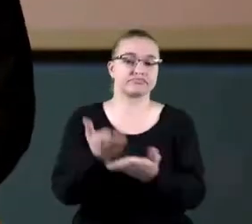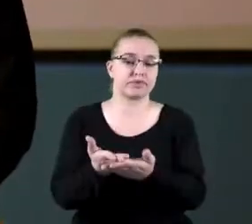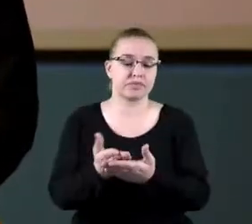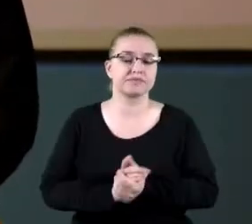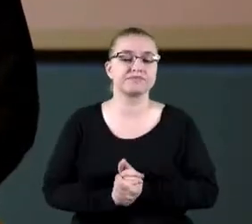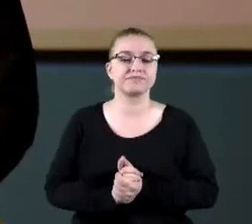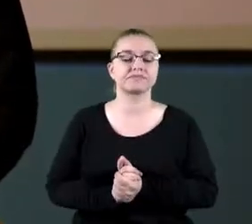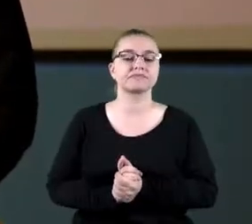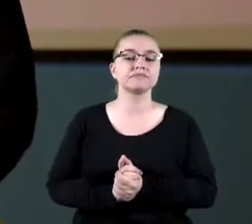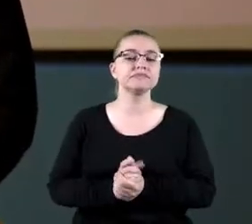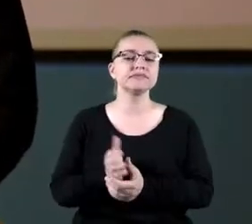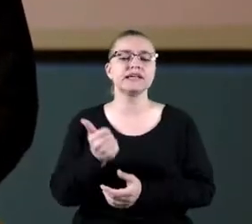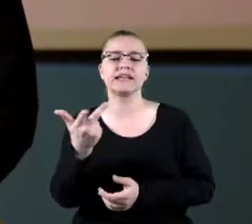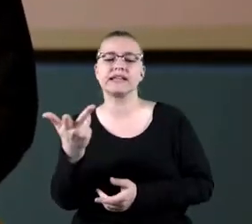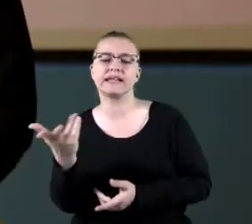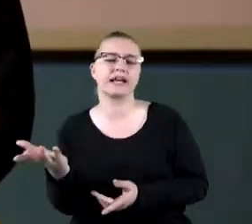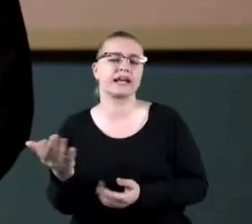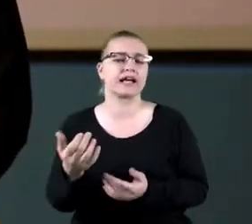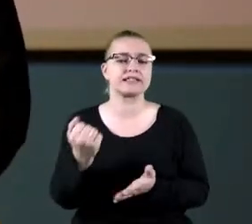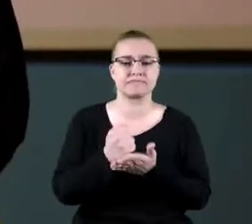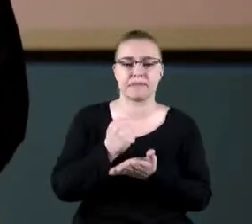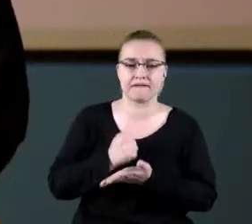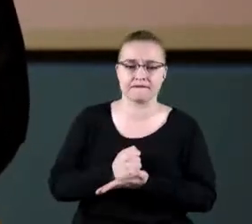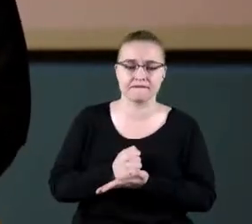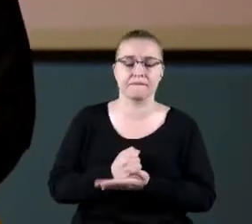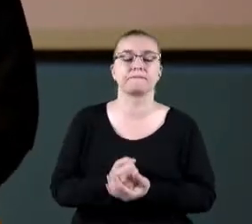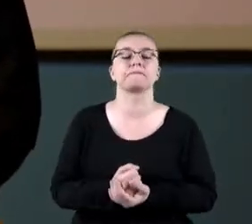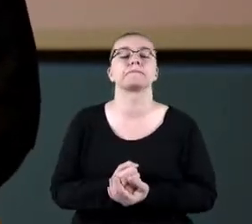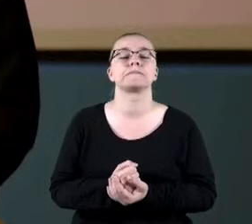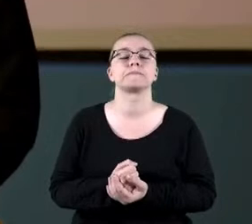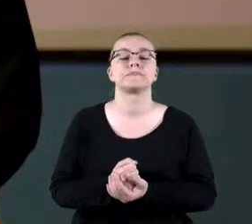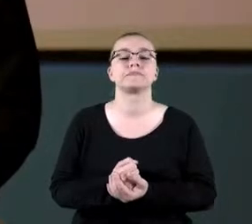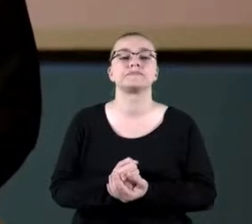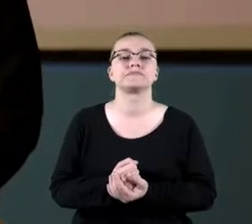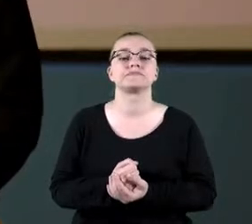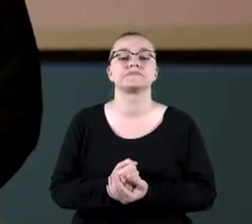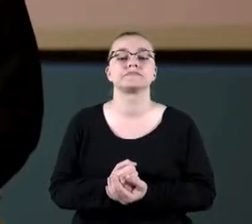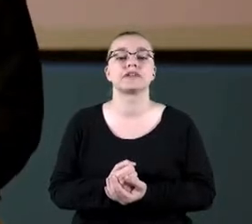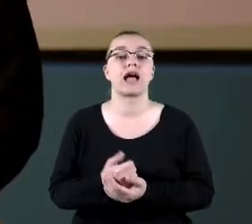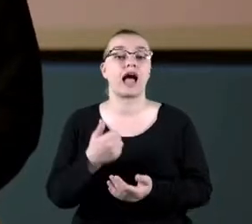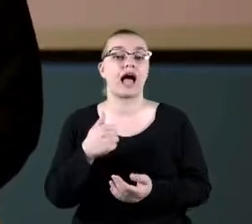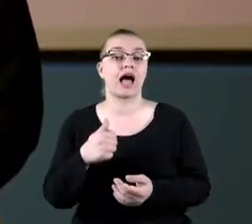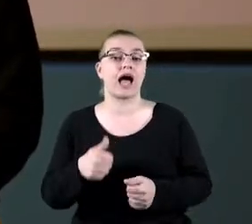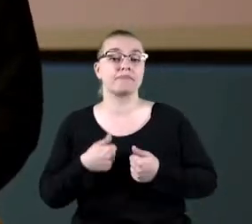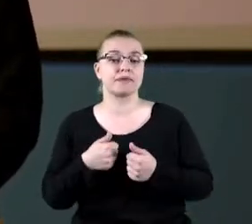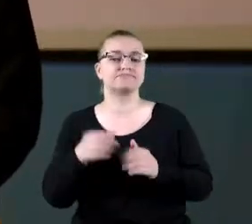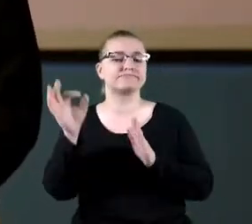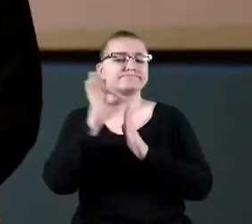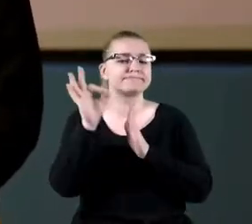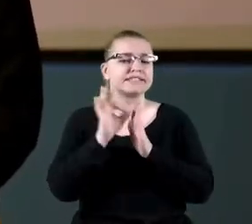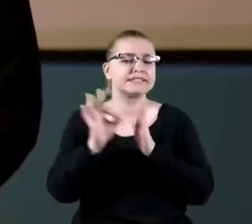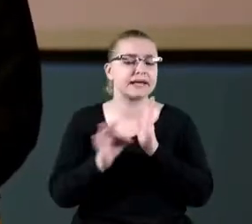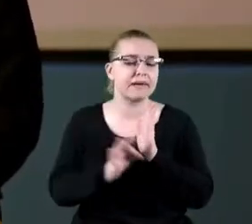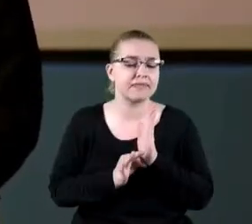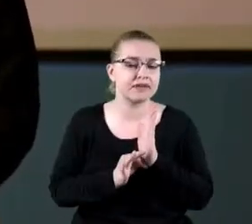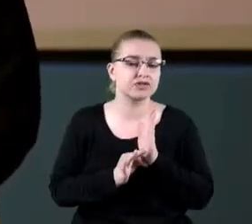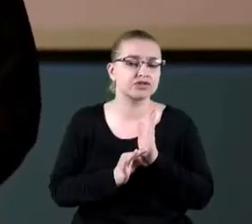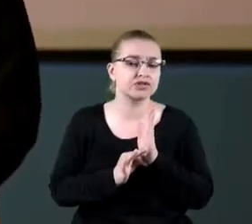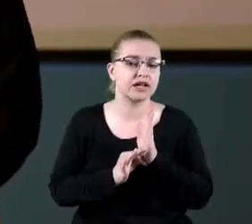some point to systematically consider the resilience in the